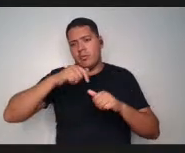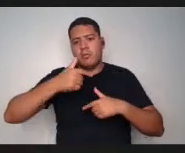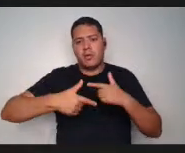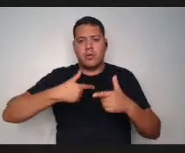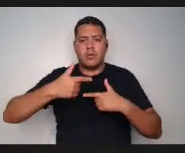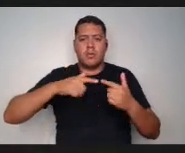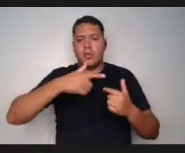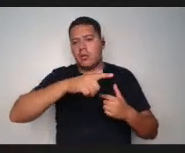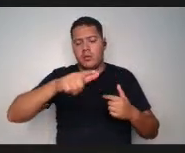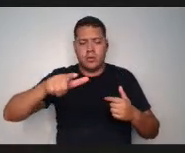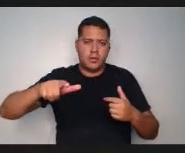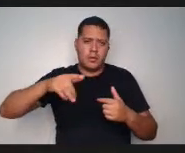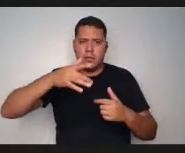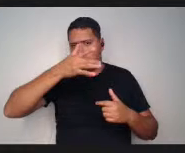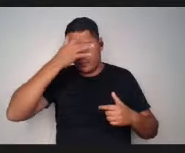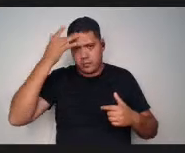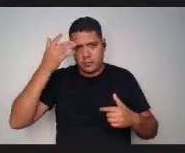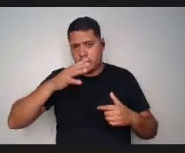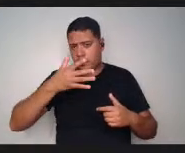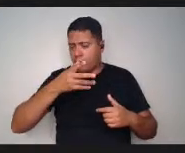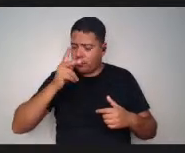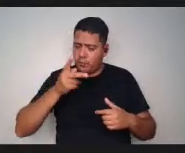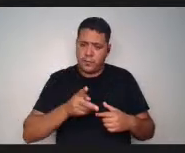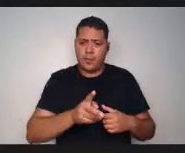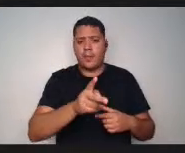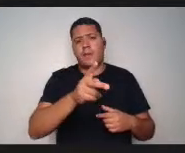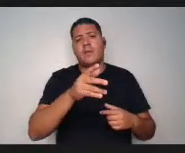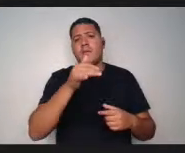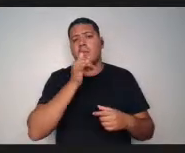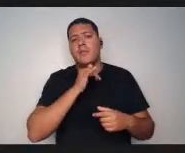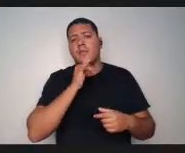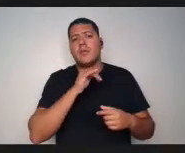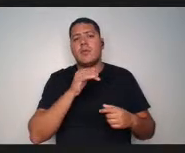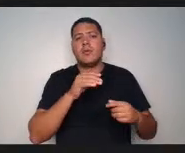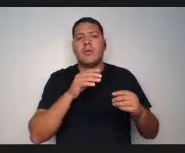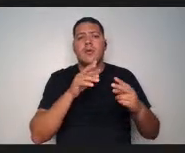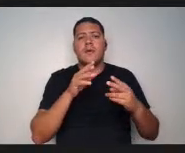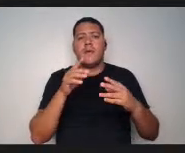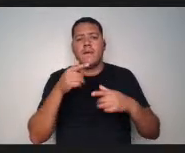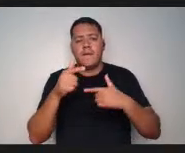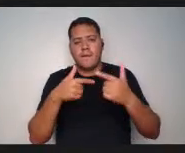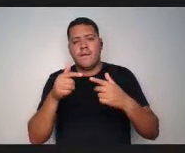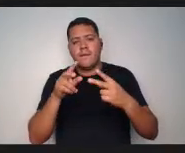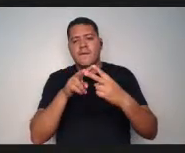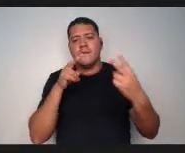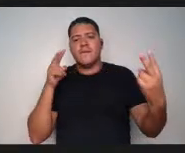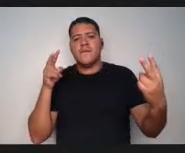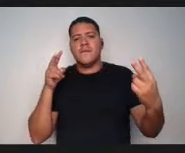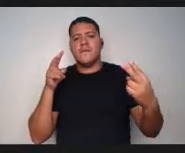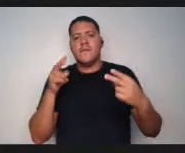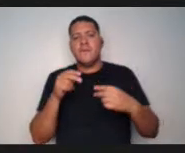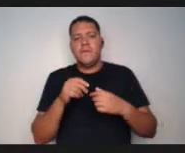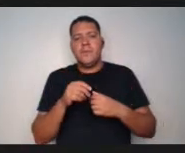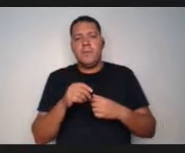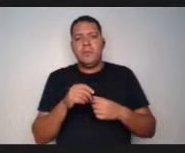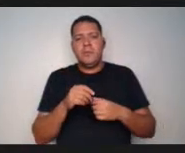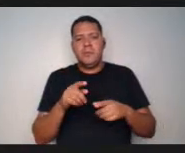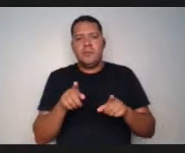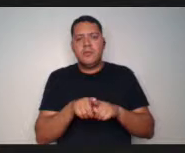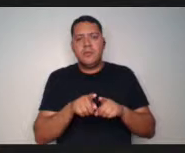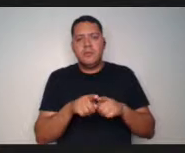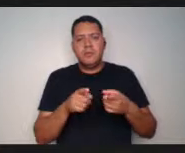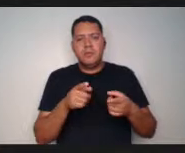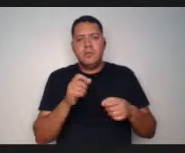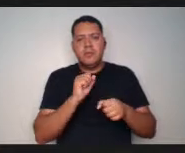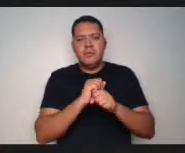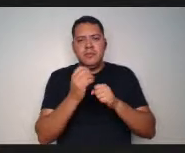and remote work maybe continuing. But COVID-19 has also highlighted the worst outcomes in